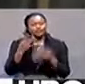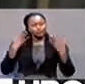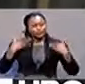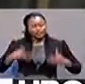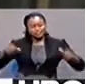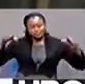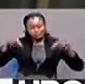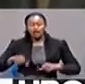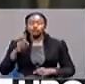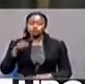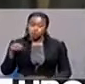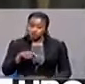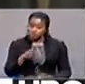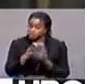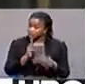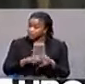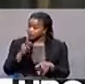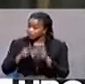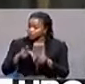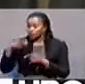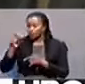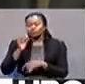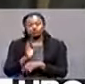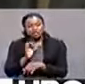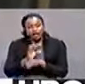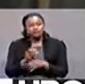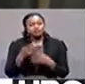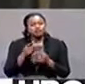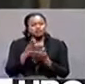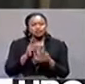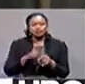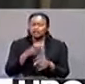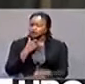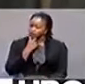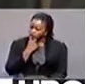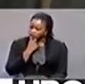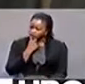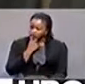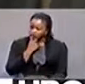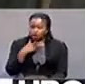People, when they go to church, sometimes you wonder whether they